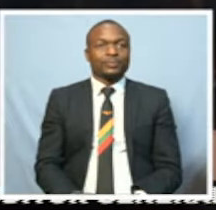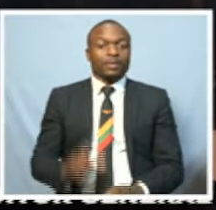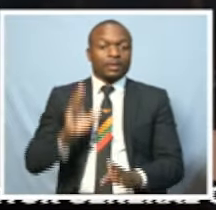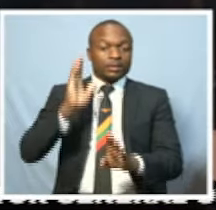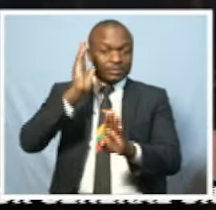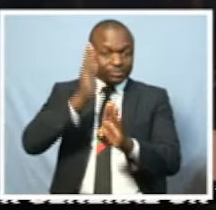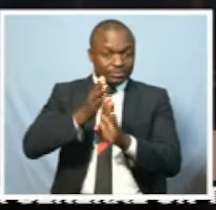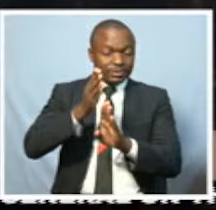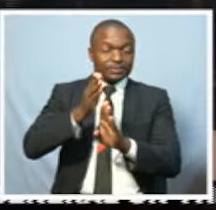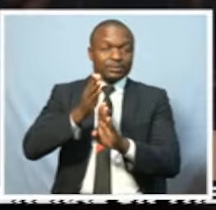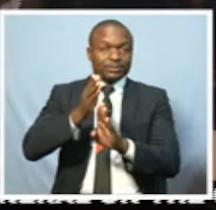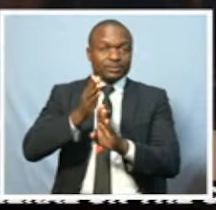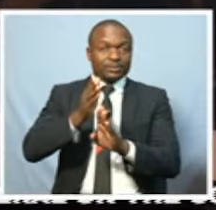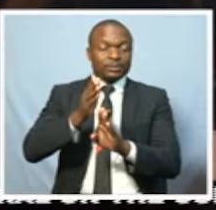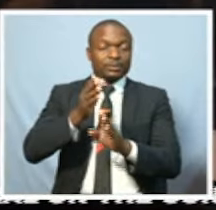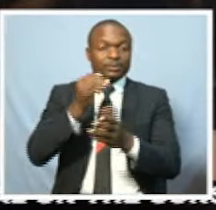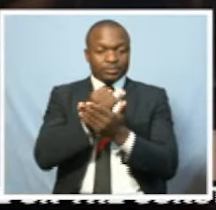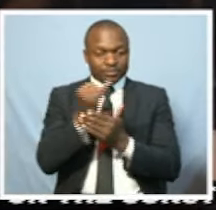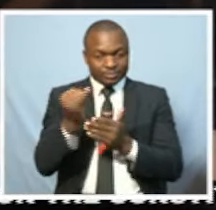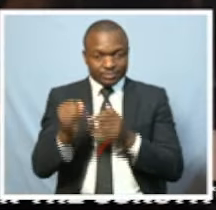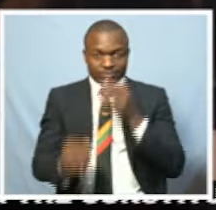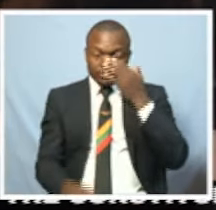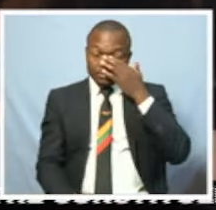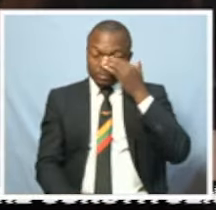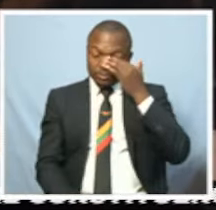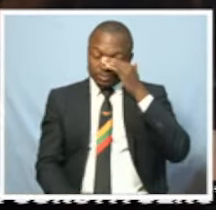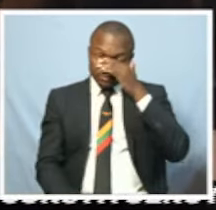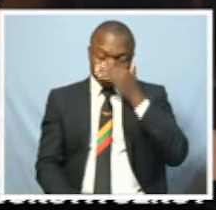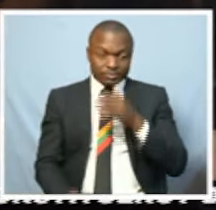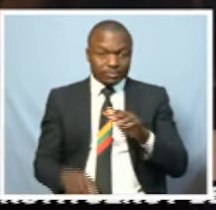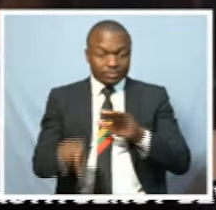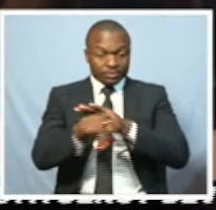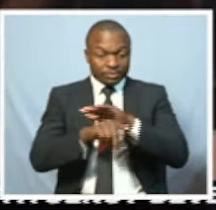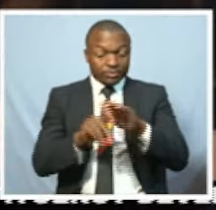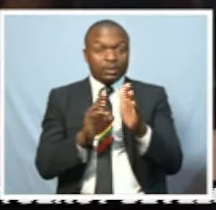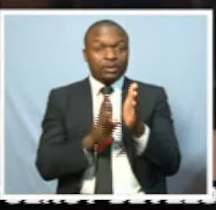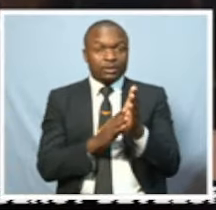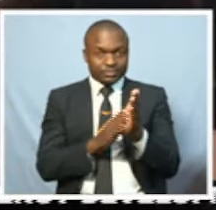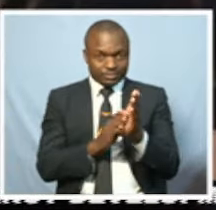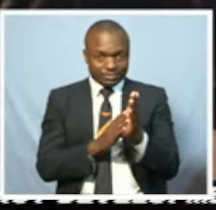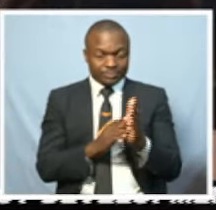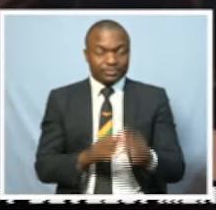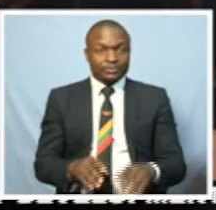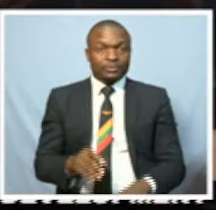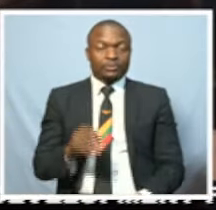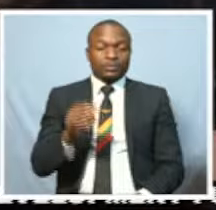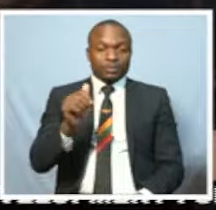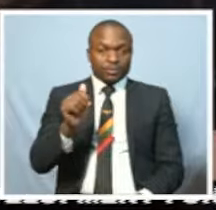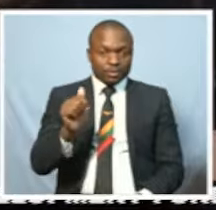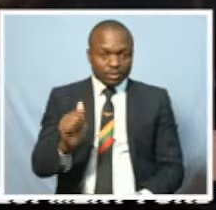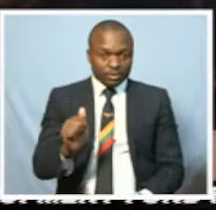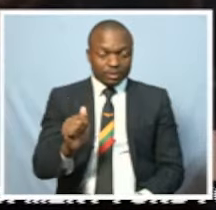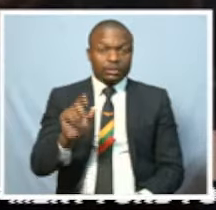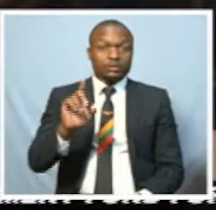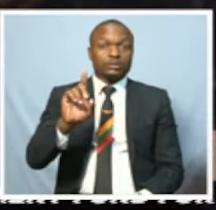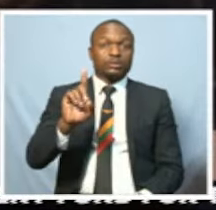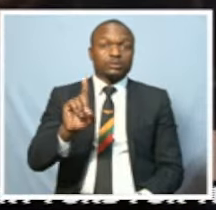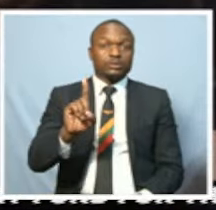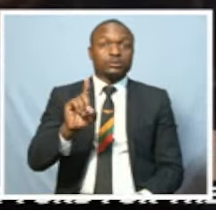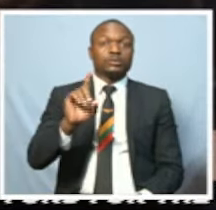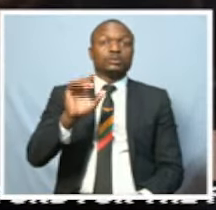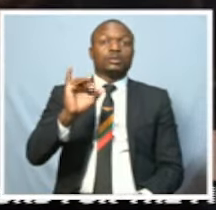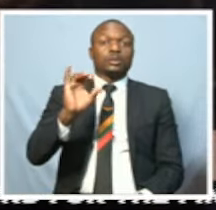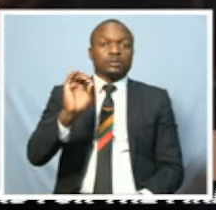specific issues queried on the primary school at Diodio,